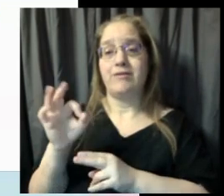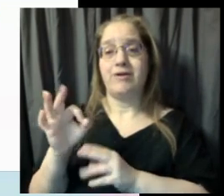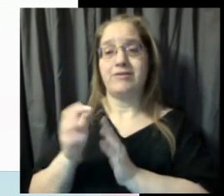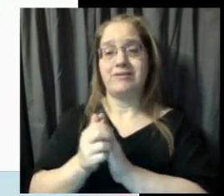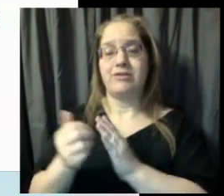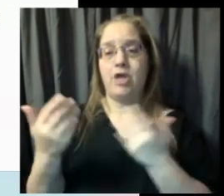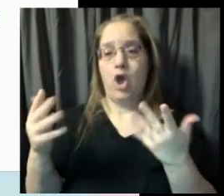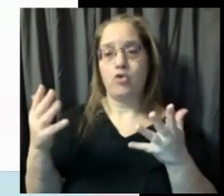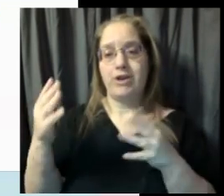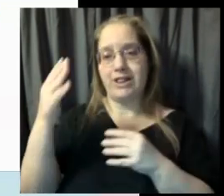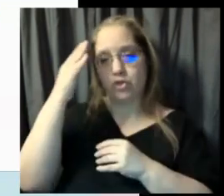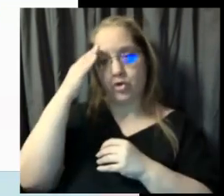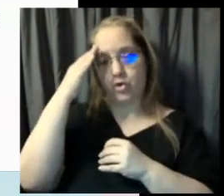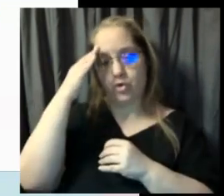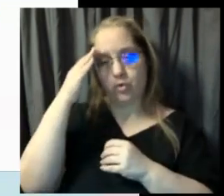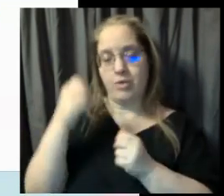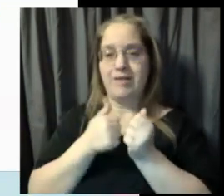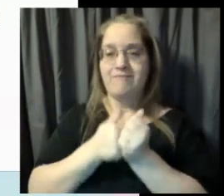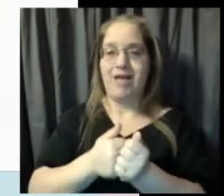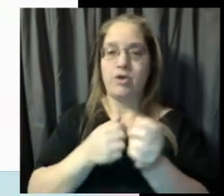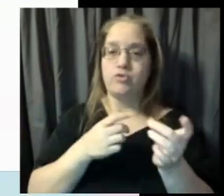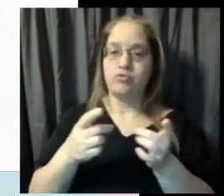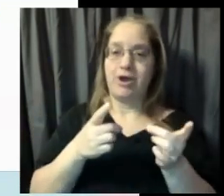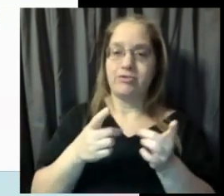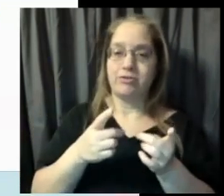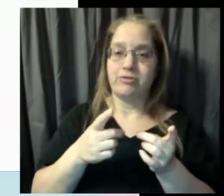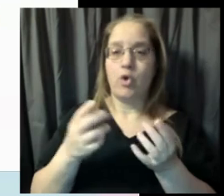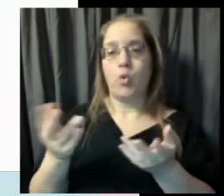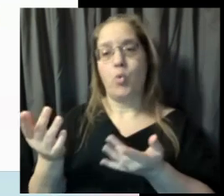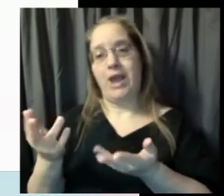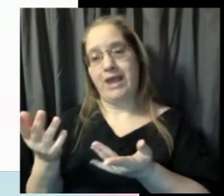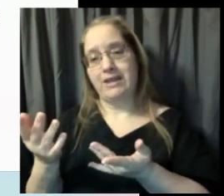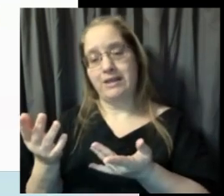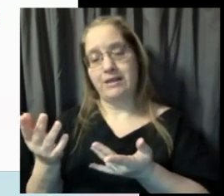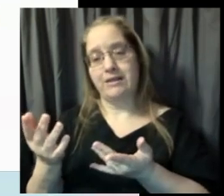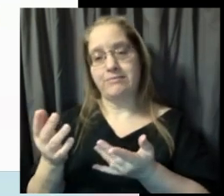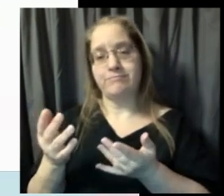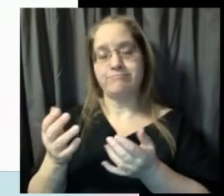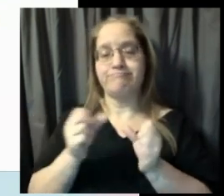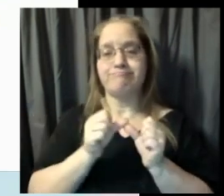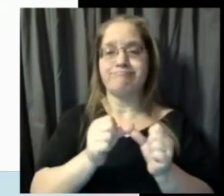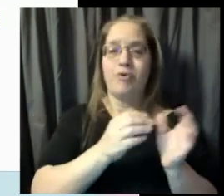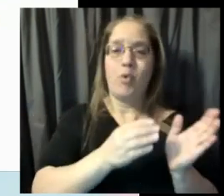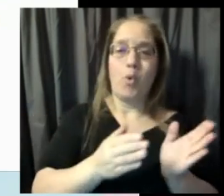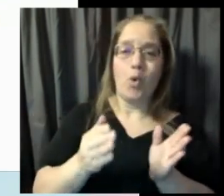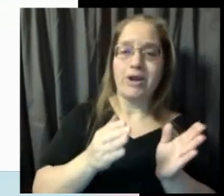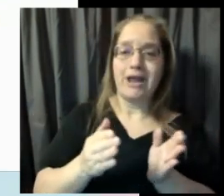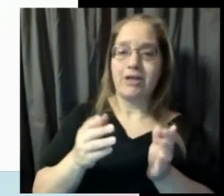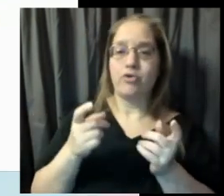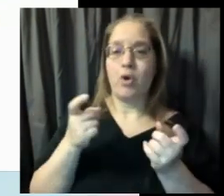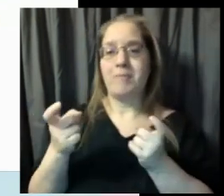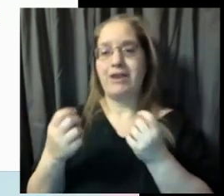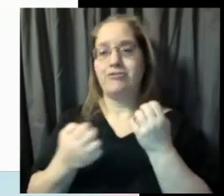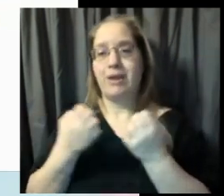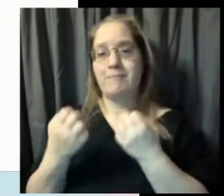function skills they've already learned, whether it's following directions, waiting, staying organized, or managing